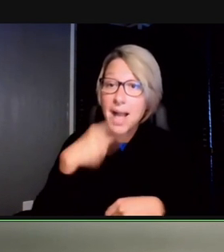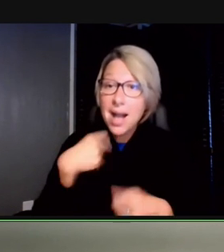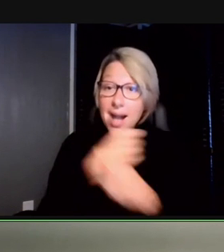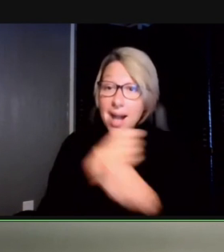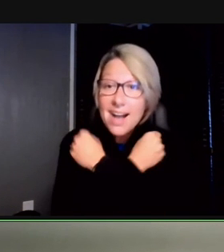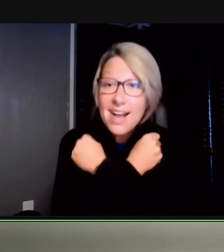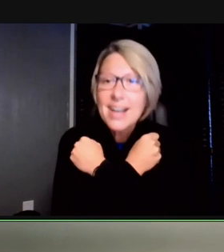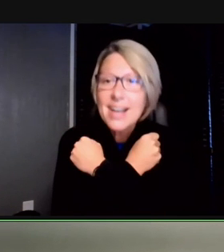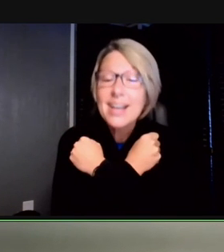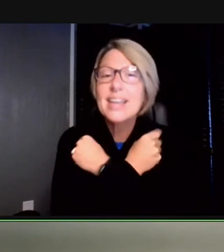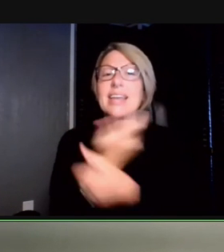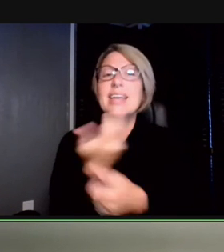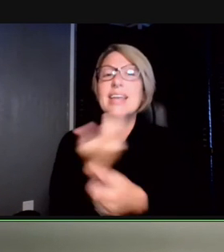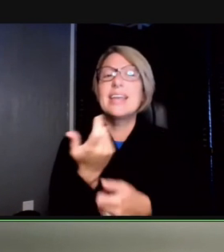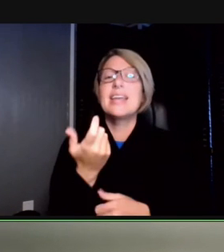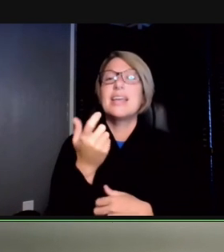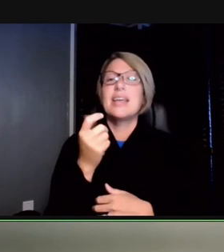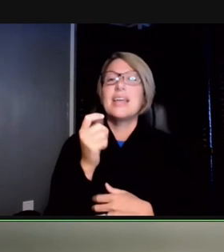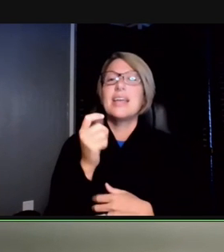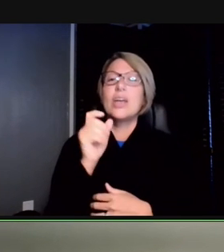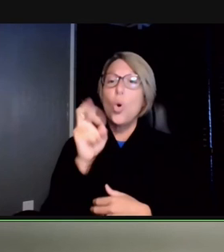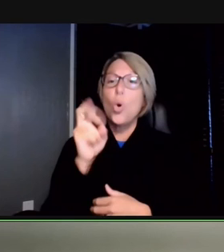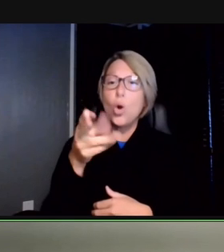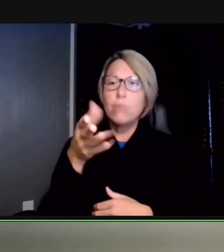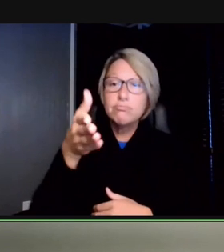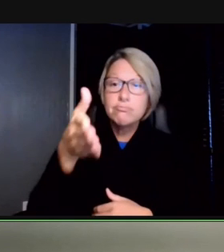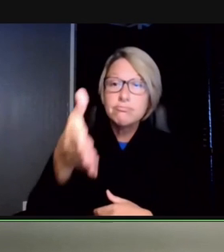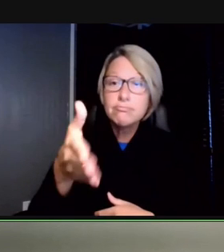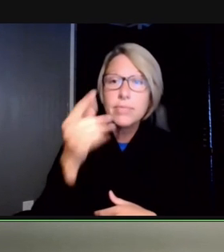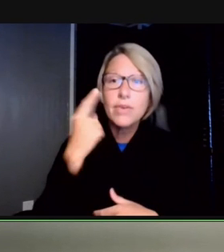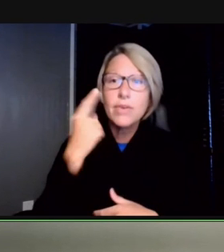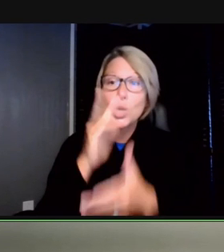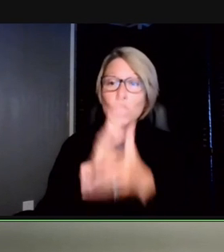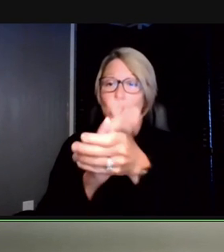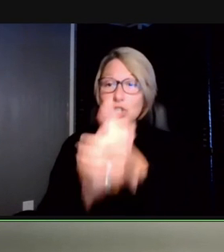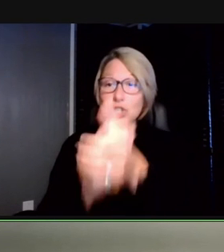Or just extending their hand to shake hands.